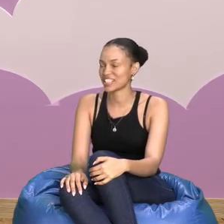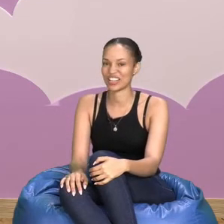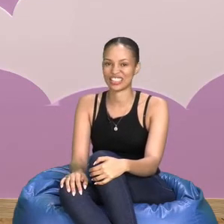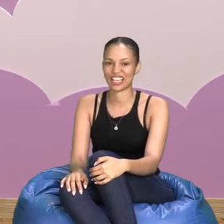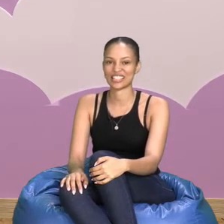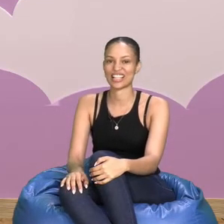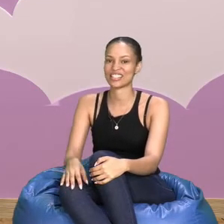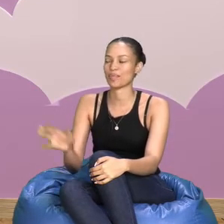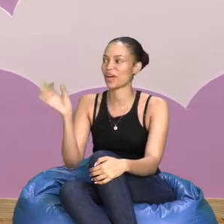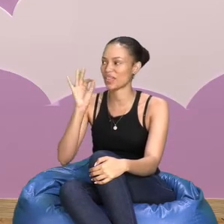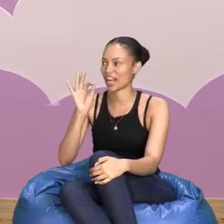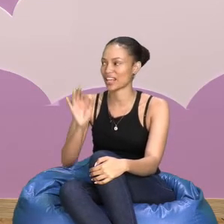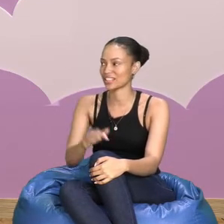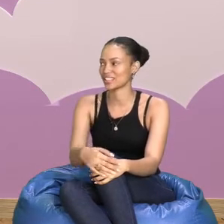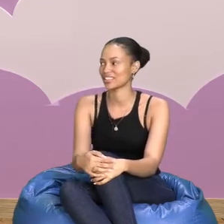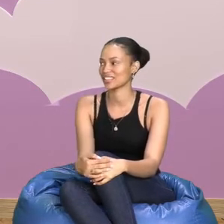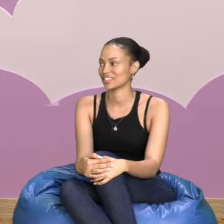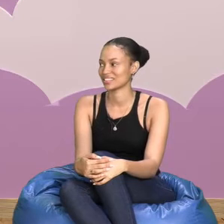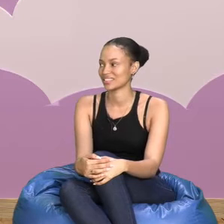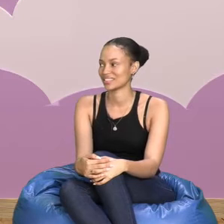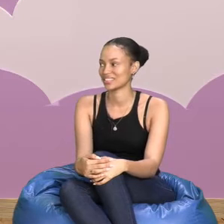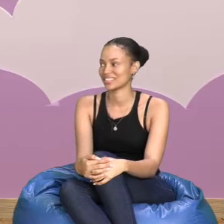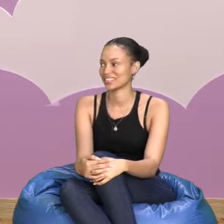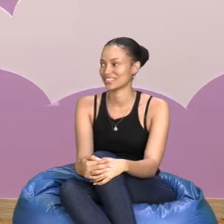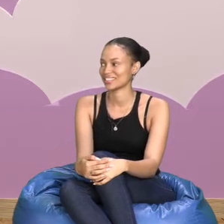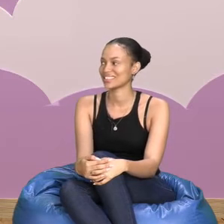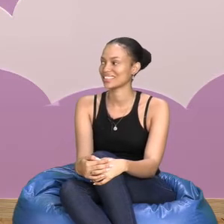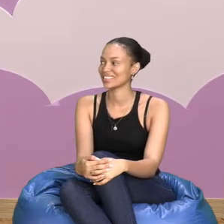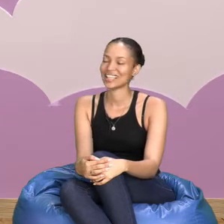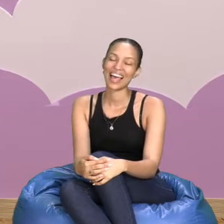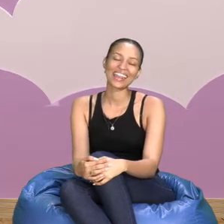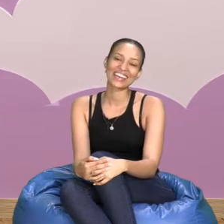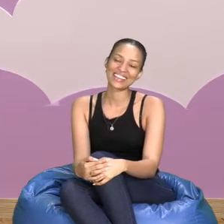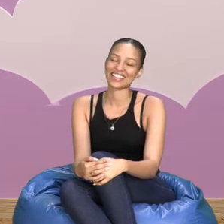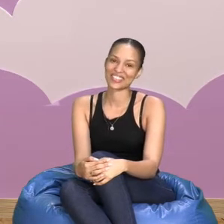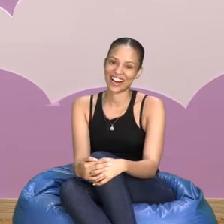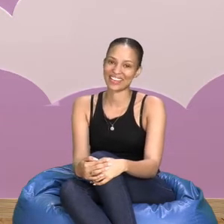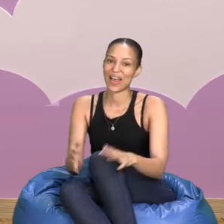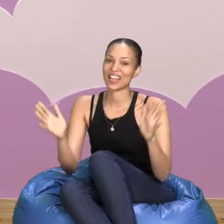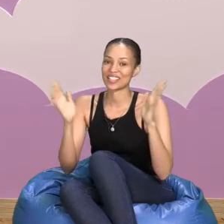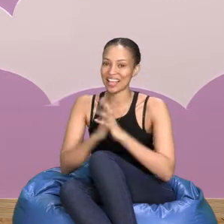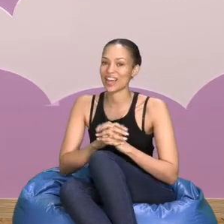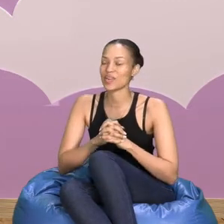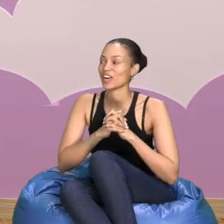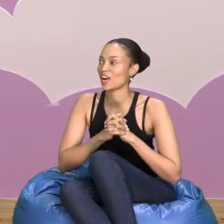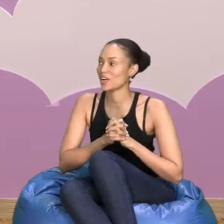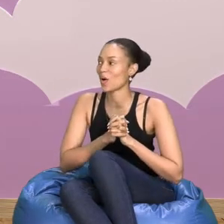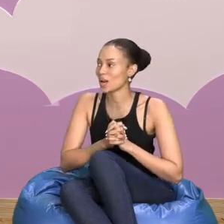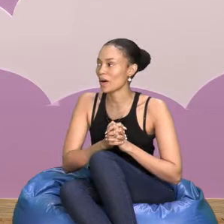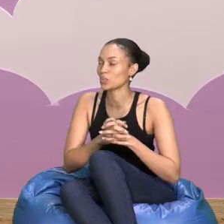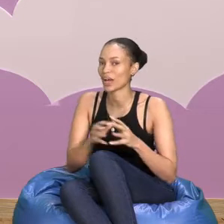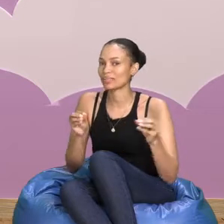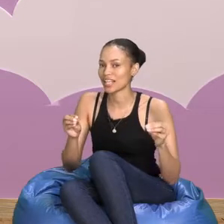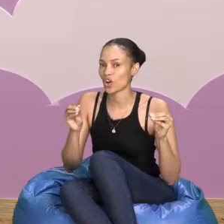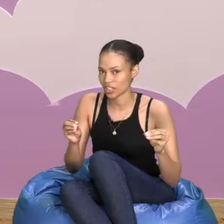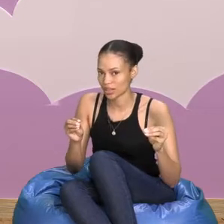Okay. The wind is not nice. But that's, you know, every season is a brand new season in our lives as well. Oh, that's right. Nice. And today we're going to learn all